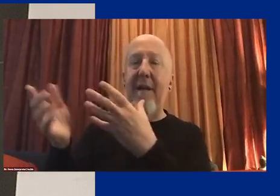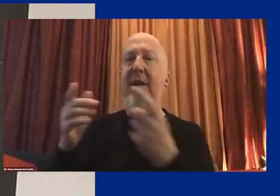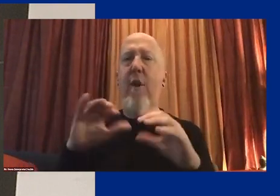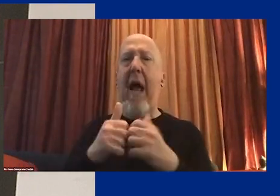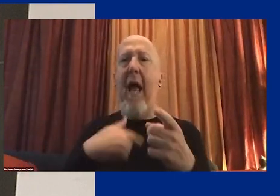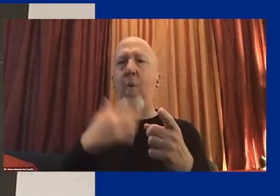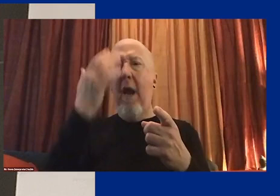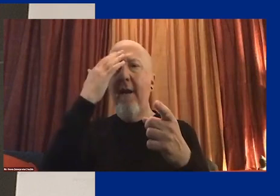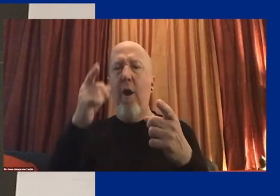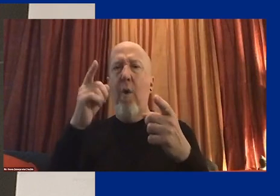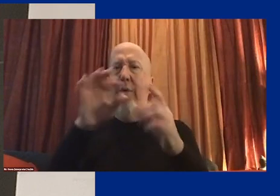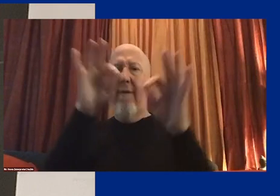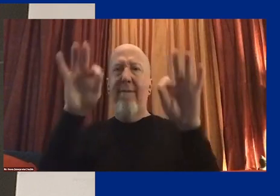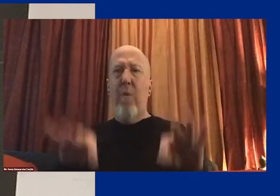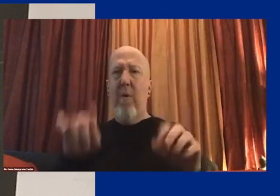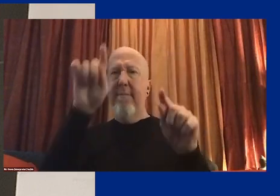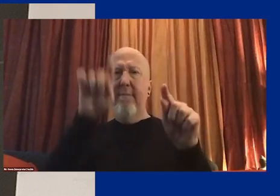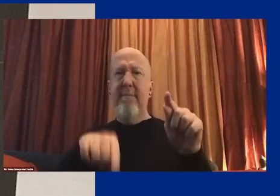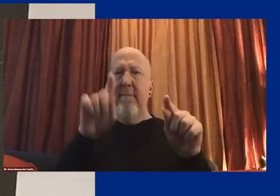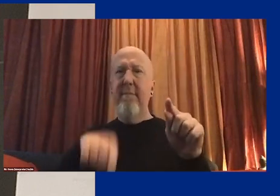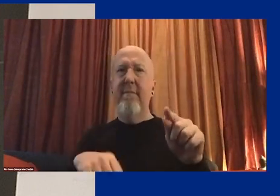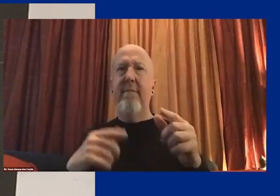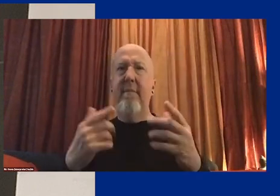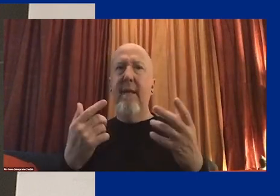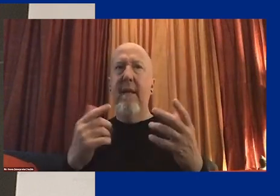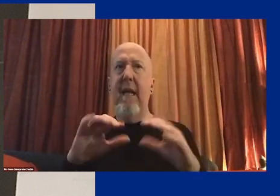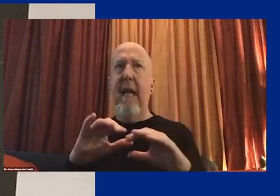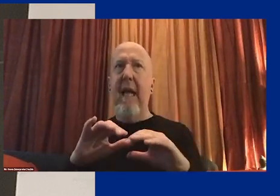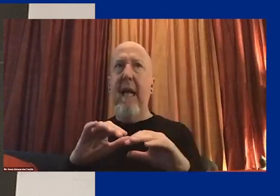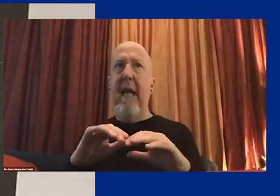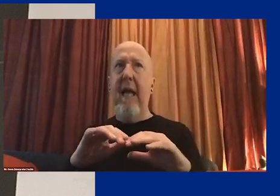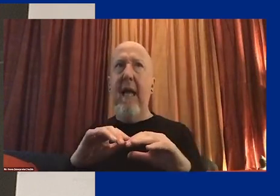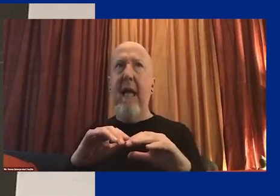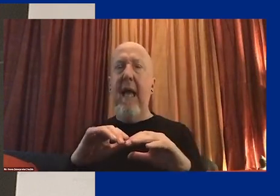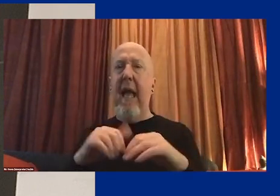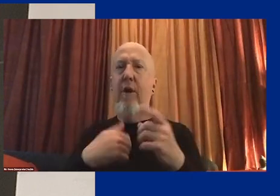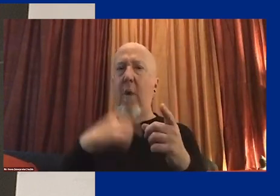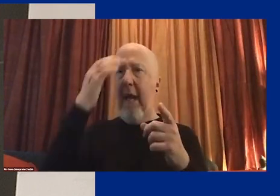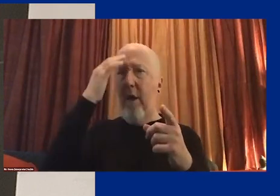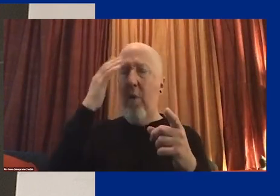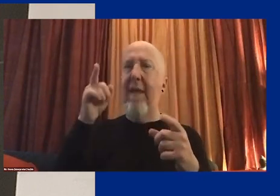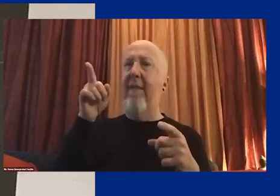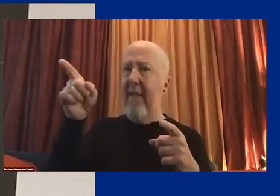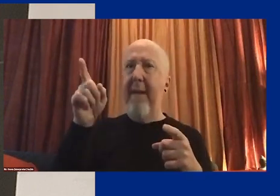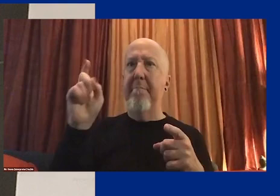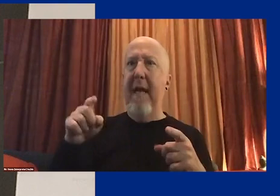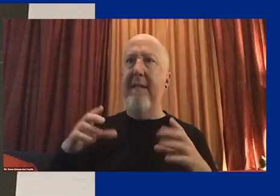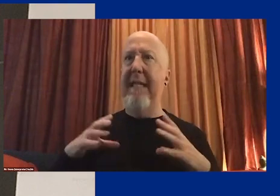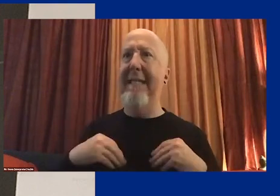medical treatment people will have to accept?